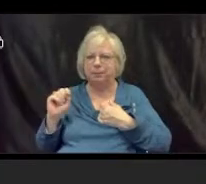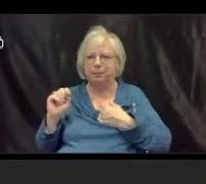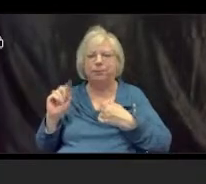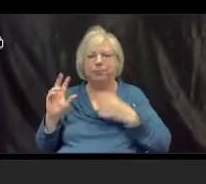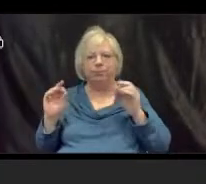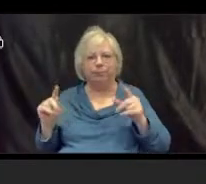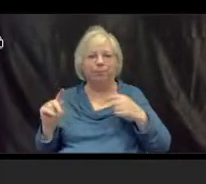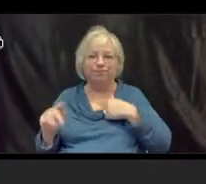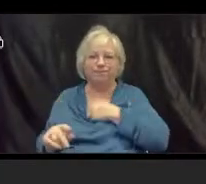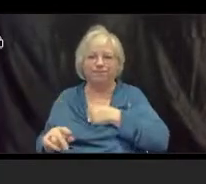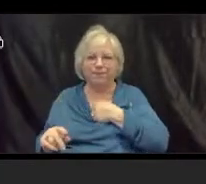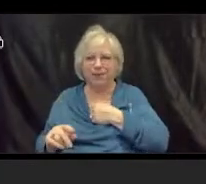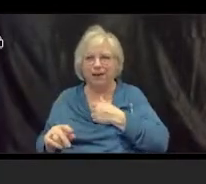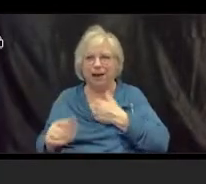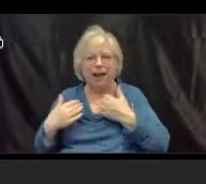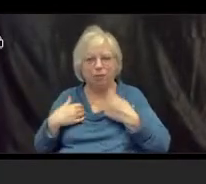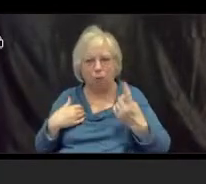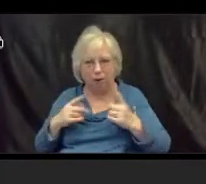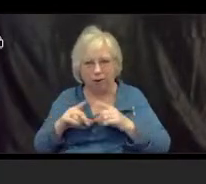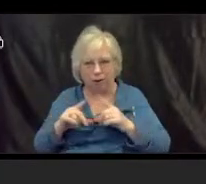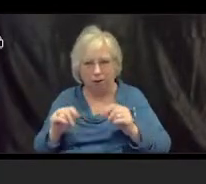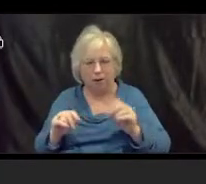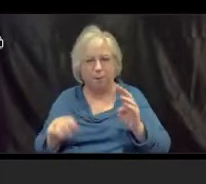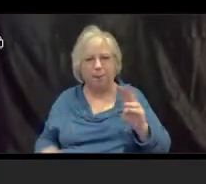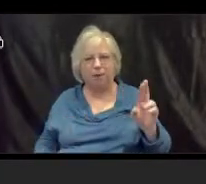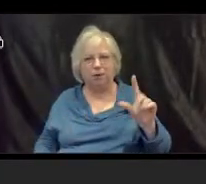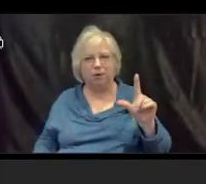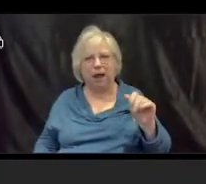Okay, yeah, I'm sorry. I do have one. Mr. Leahy.